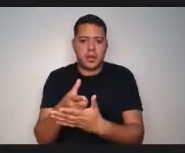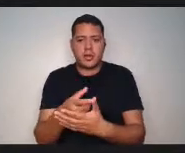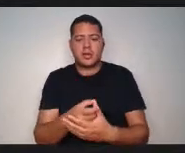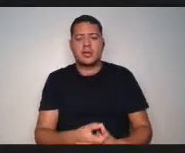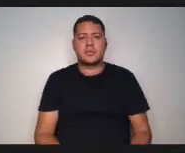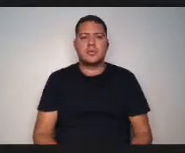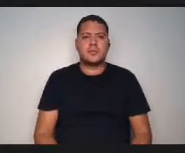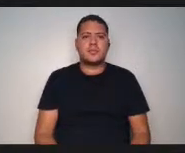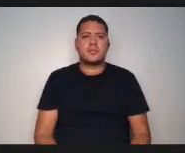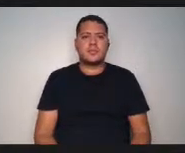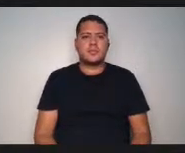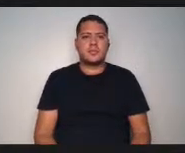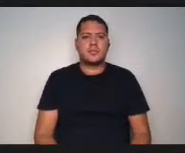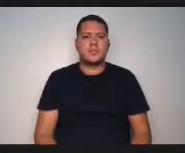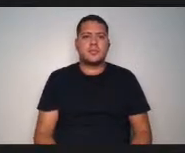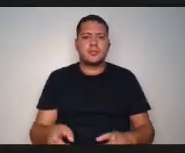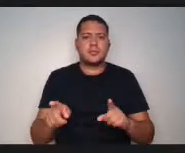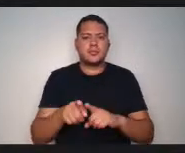Francisco, Philadelphia,